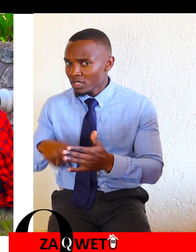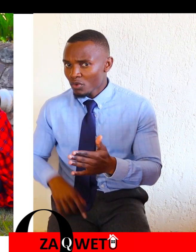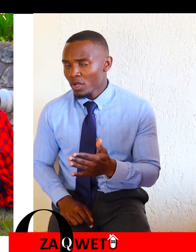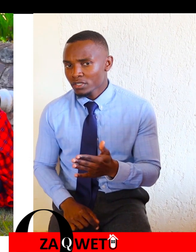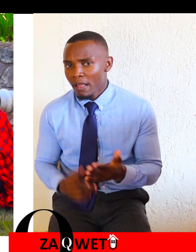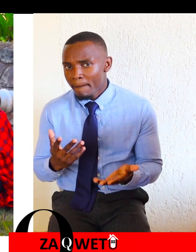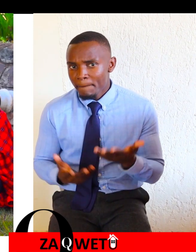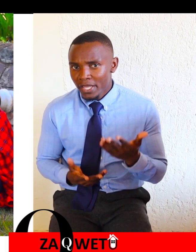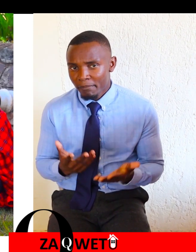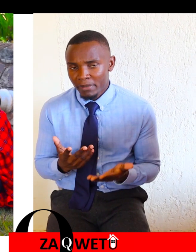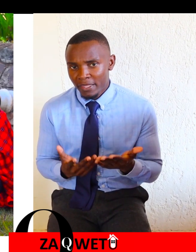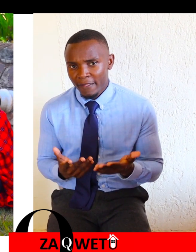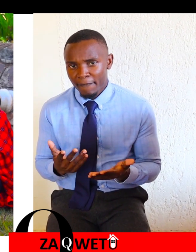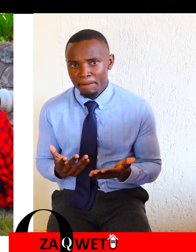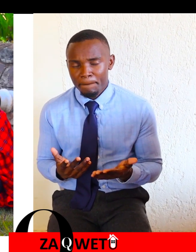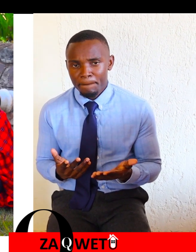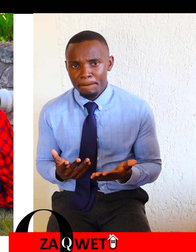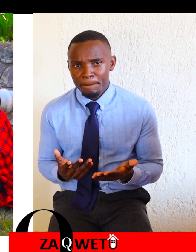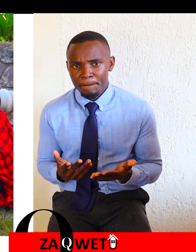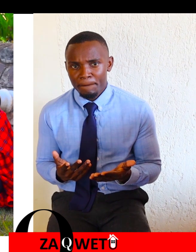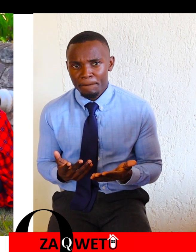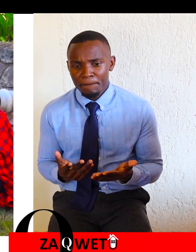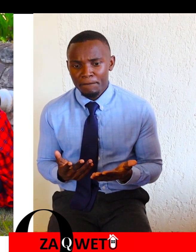I can call them maybe some bit of